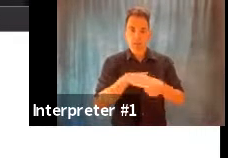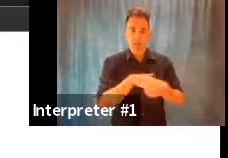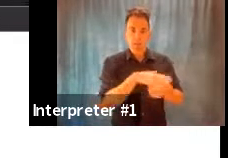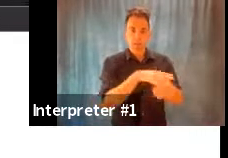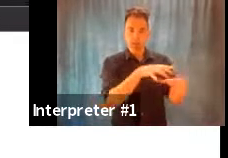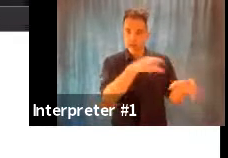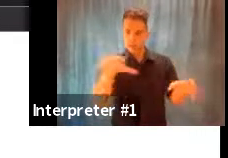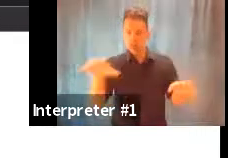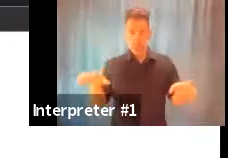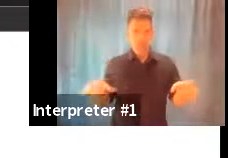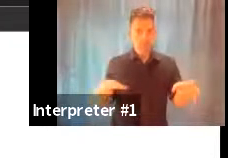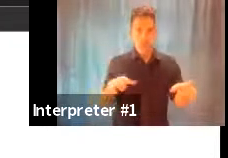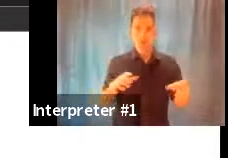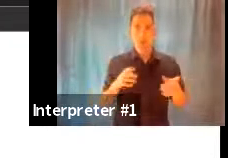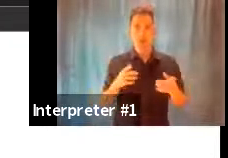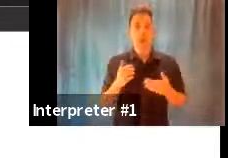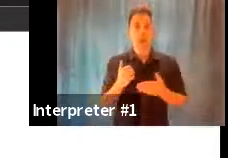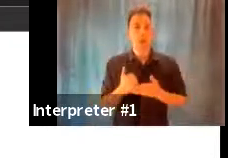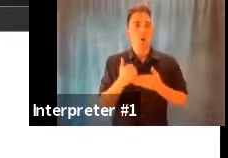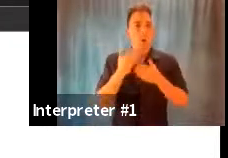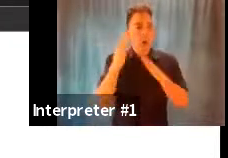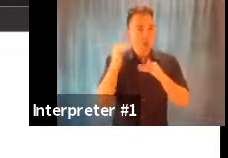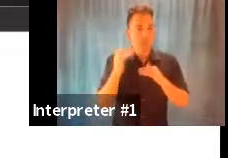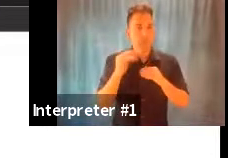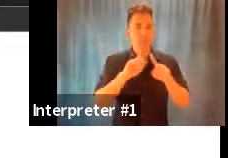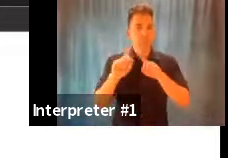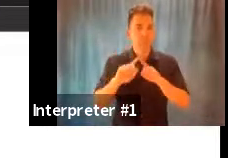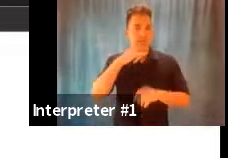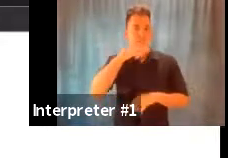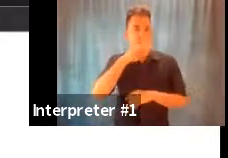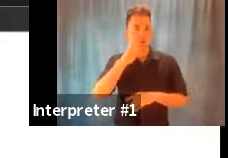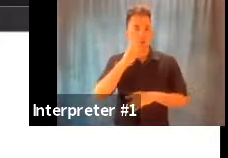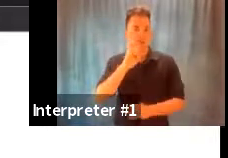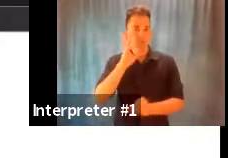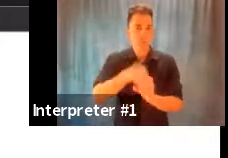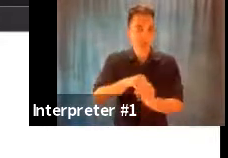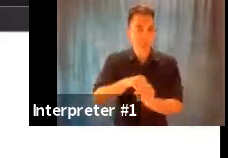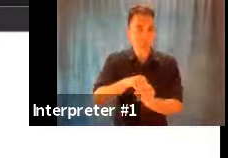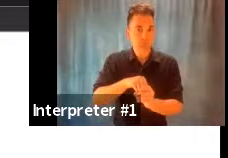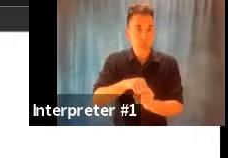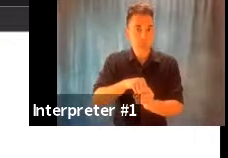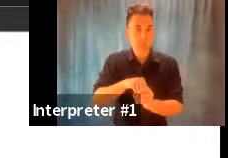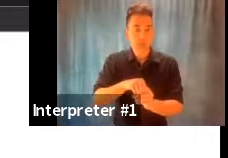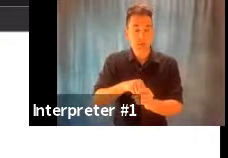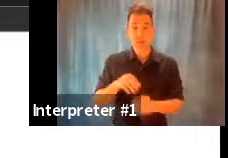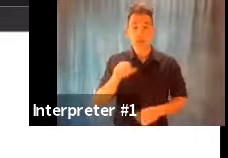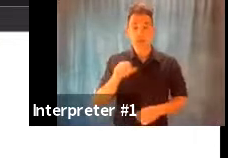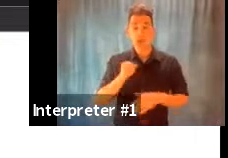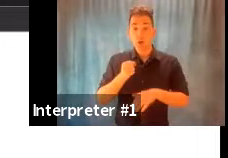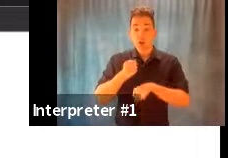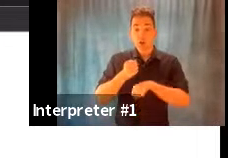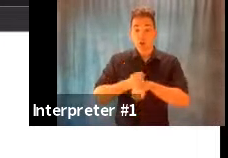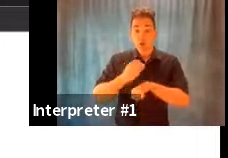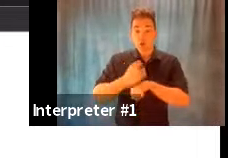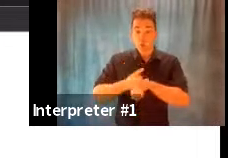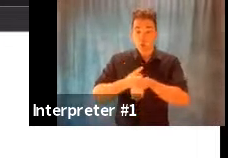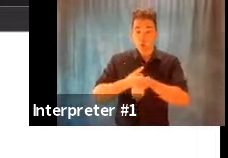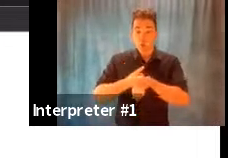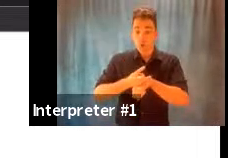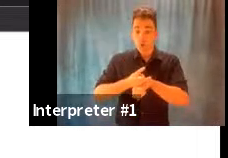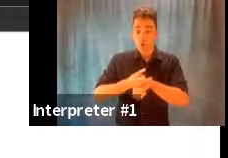to participate in that programming. We're advocating and adding social workers to our rec centers to address some of the